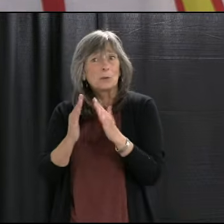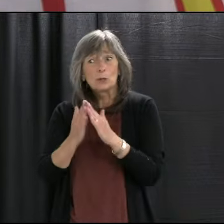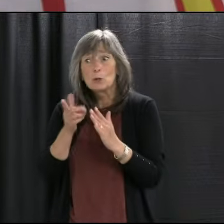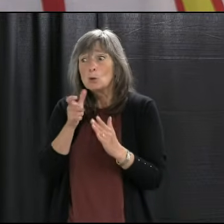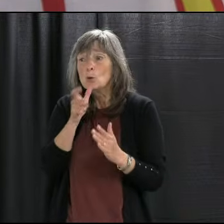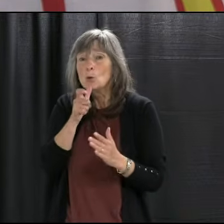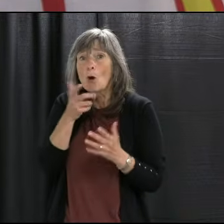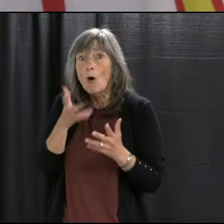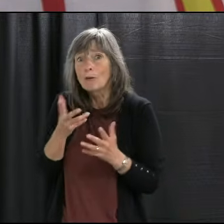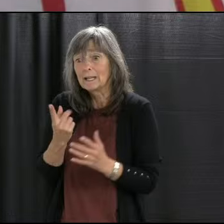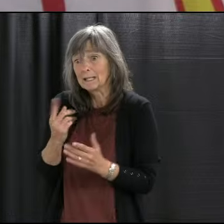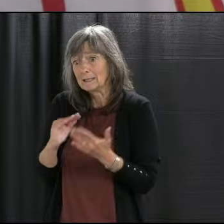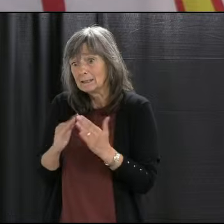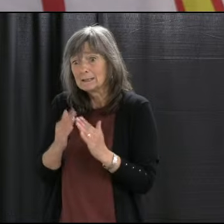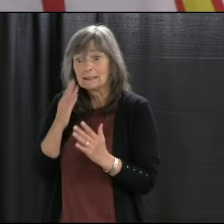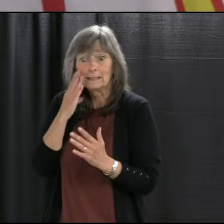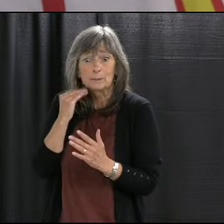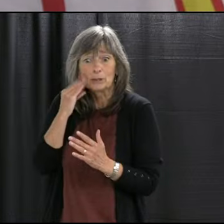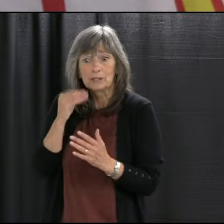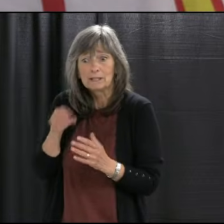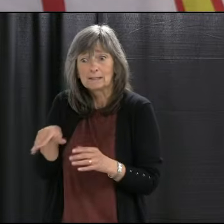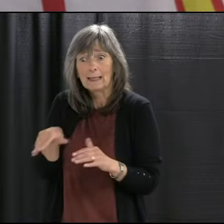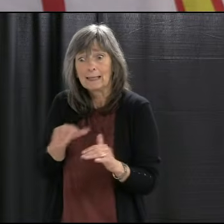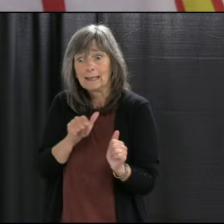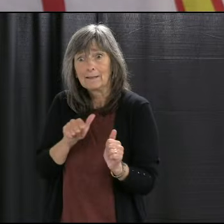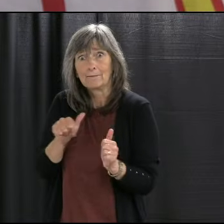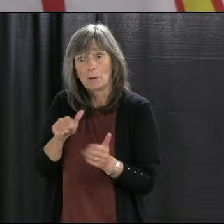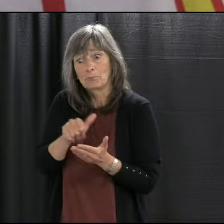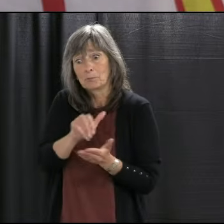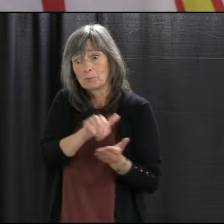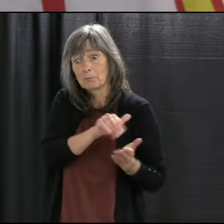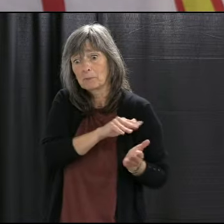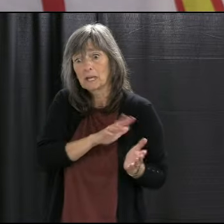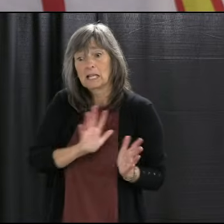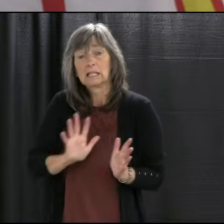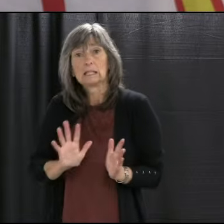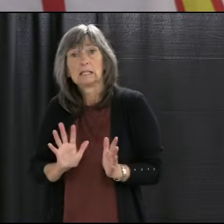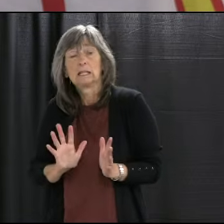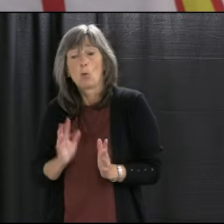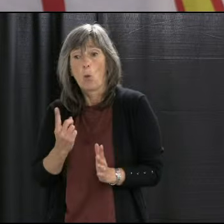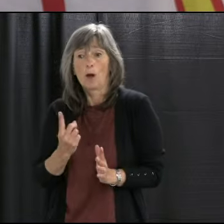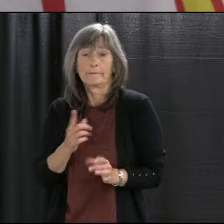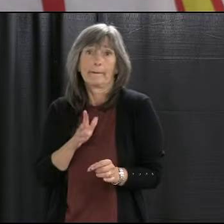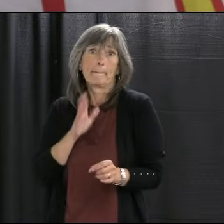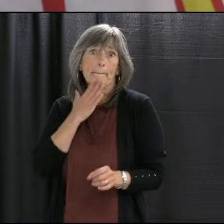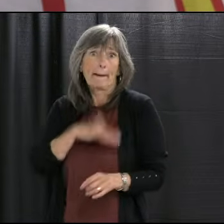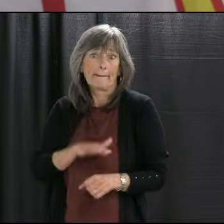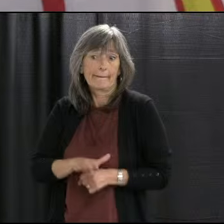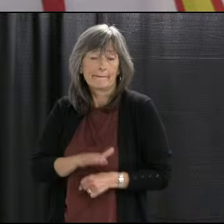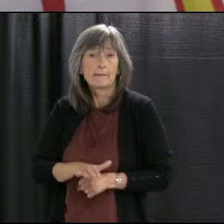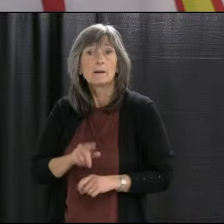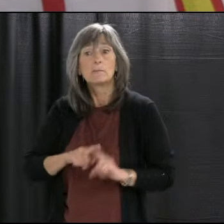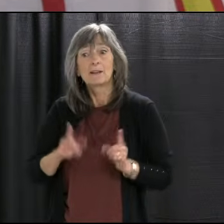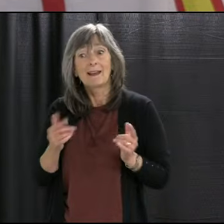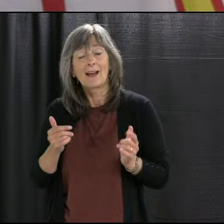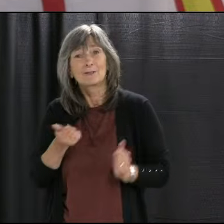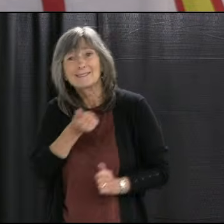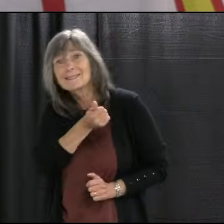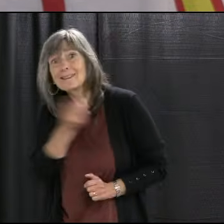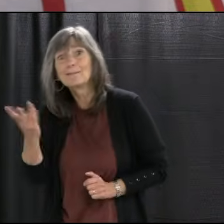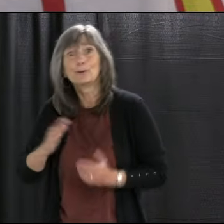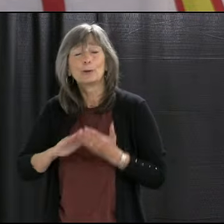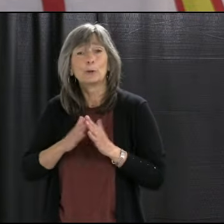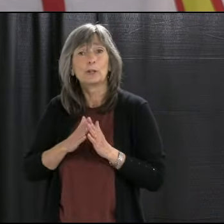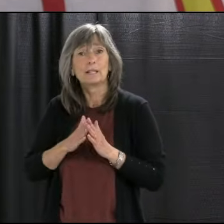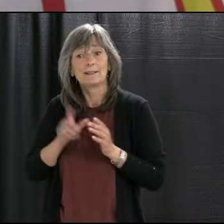this, and now we have a number of communities and thousands of people who are affected by forest fires.